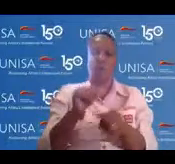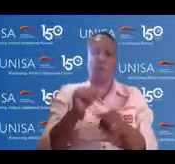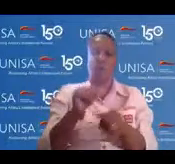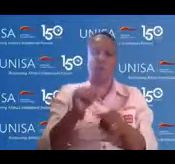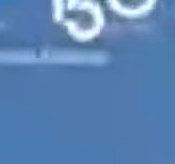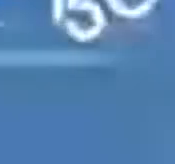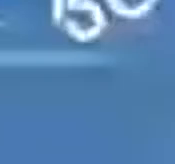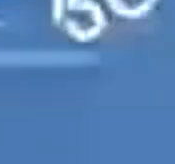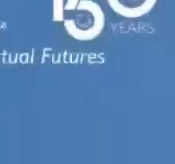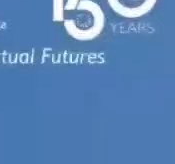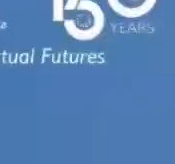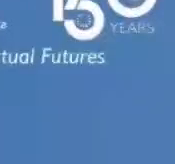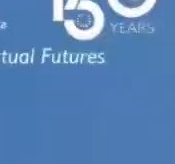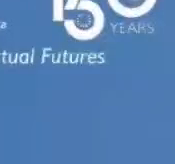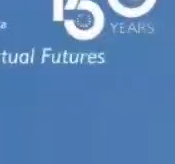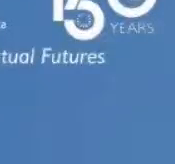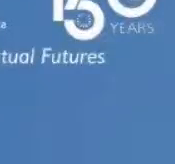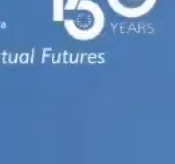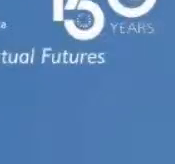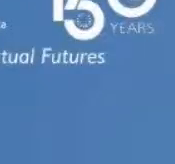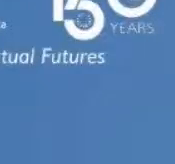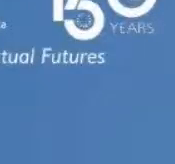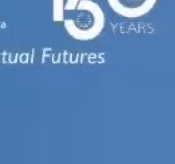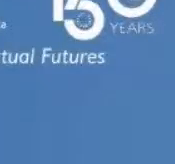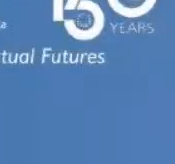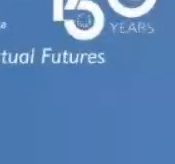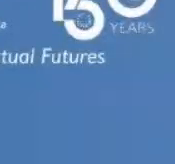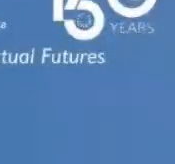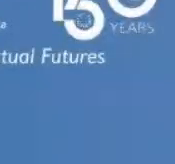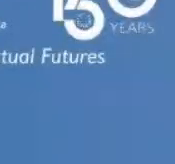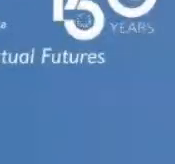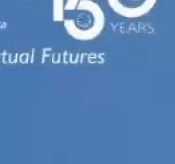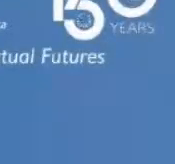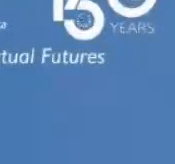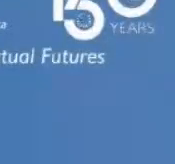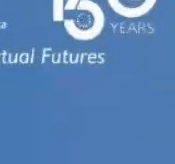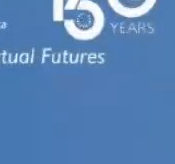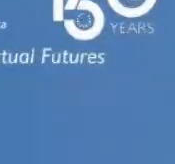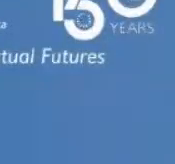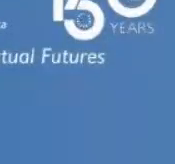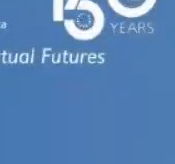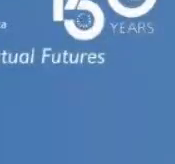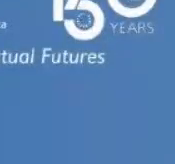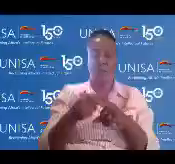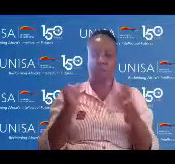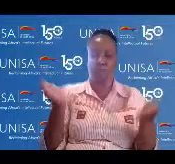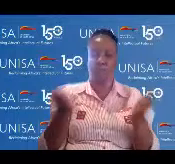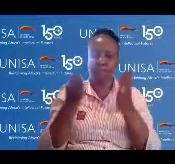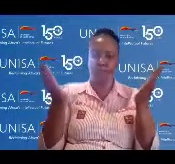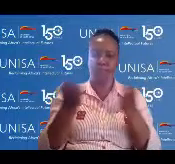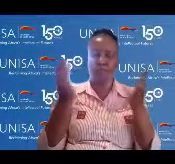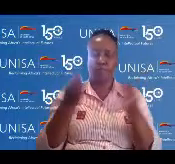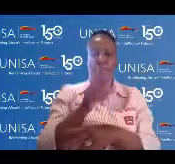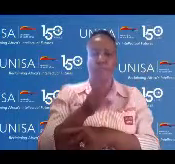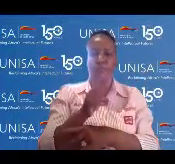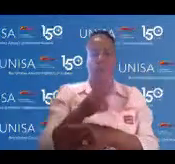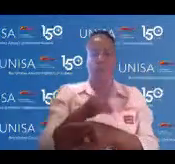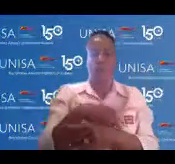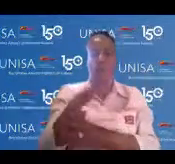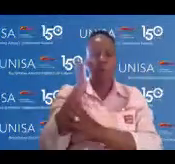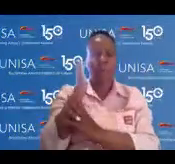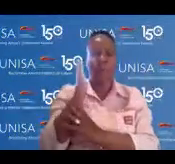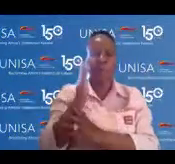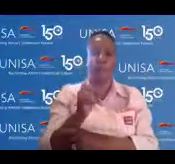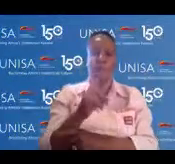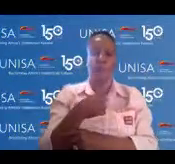much, Pintius. And that is our young man, Pintius Nguna. Words of encouragement, as well as knowing that we can bounce back